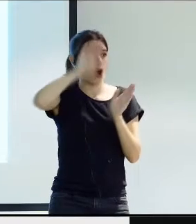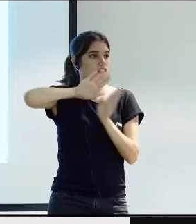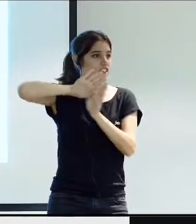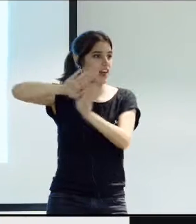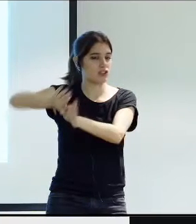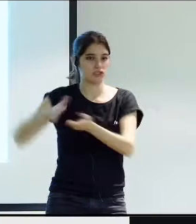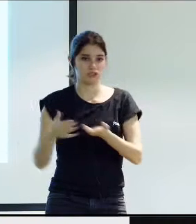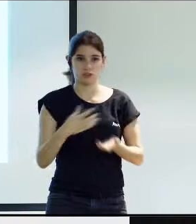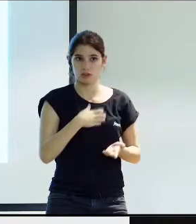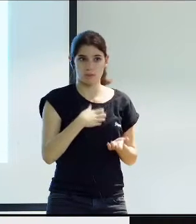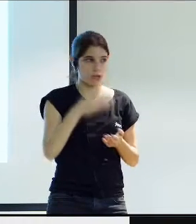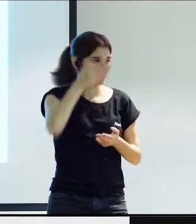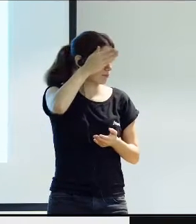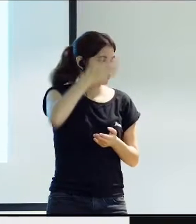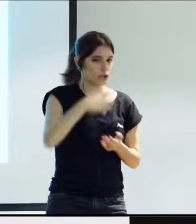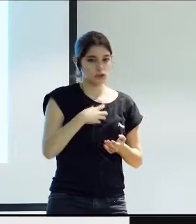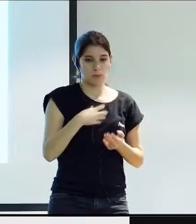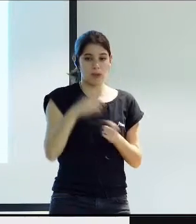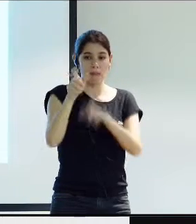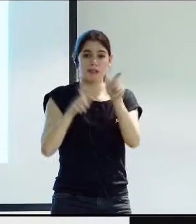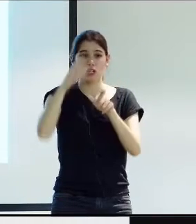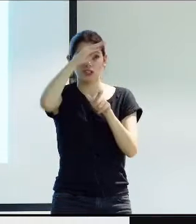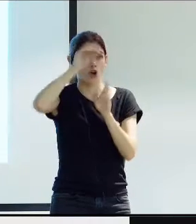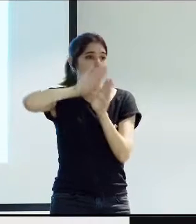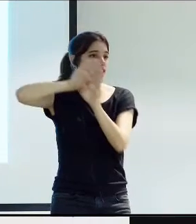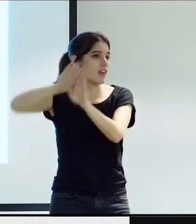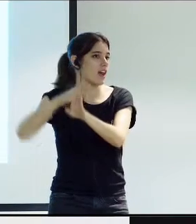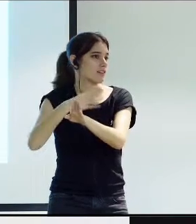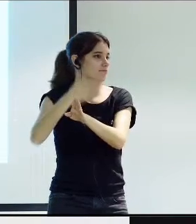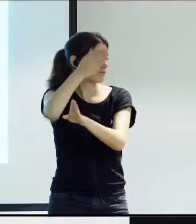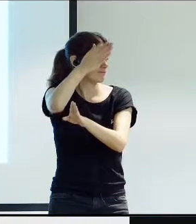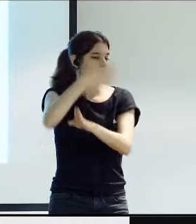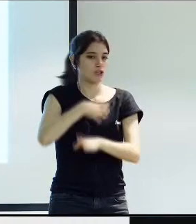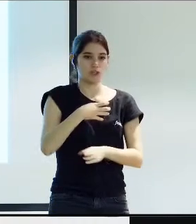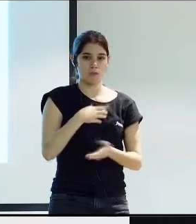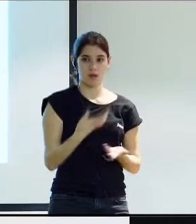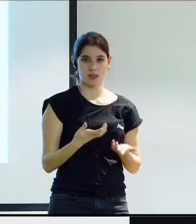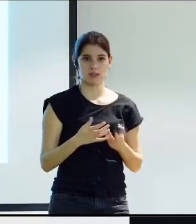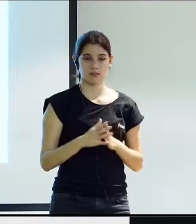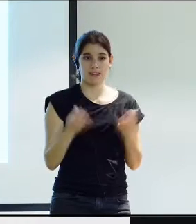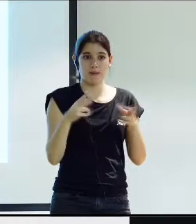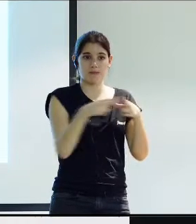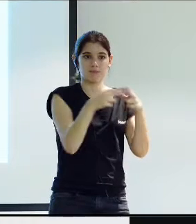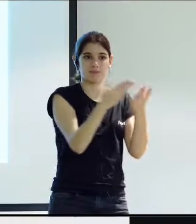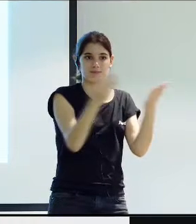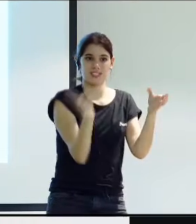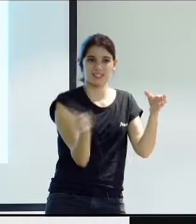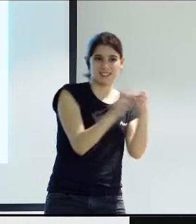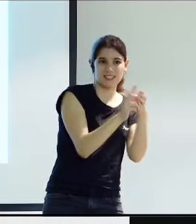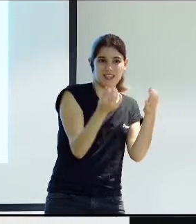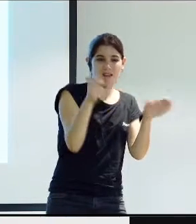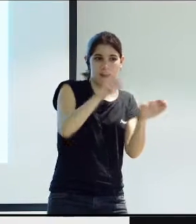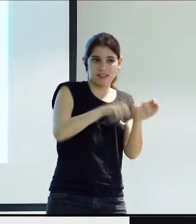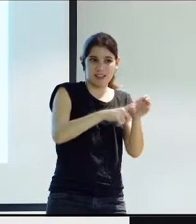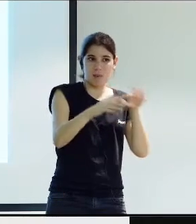persons within the society, and we have to be actively participating, because if we are not